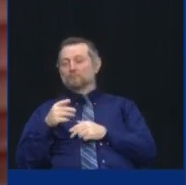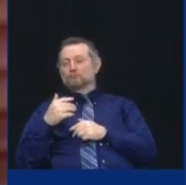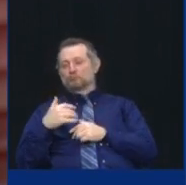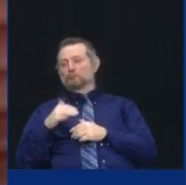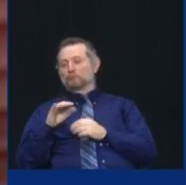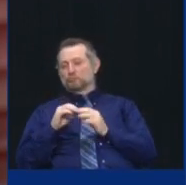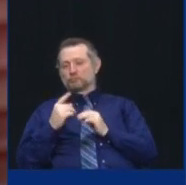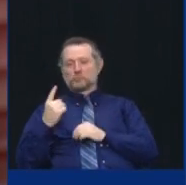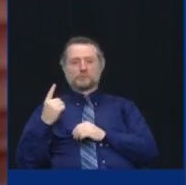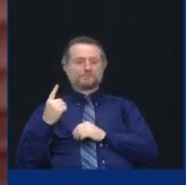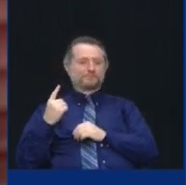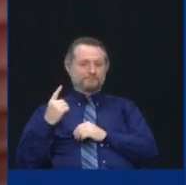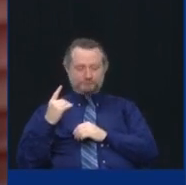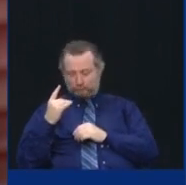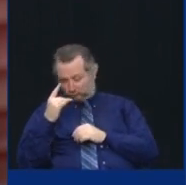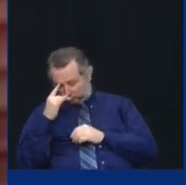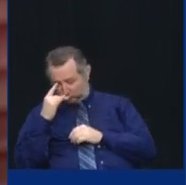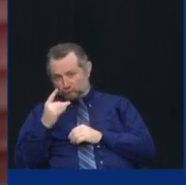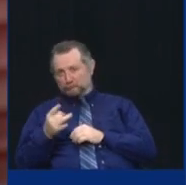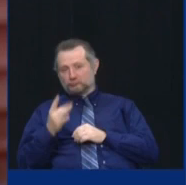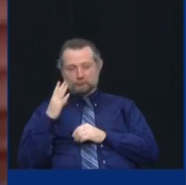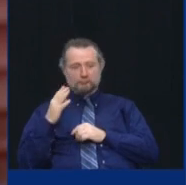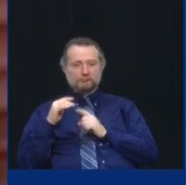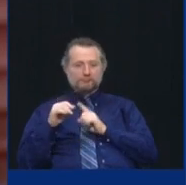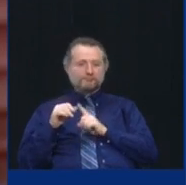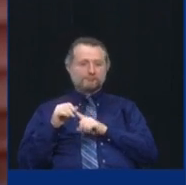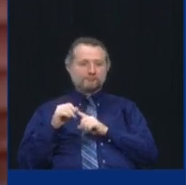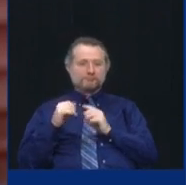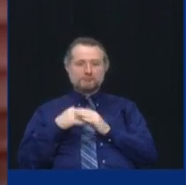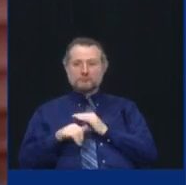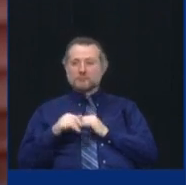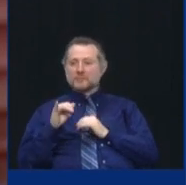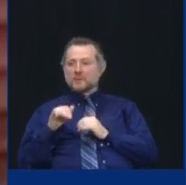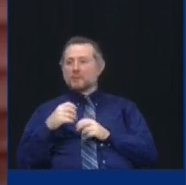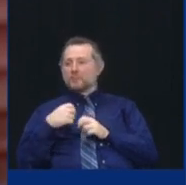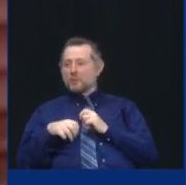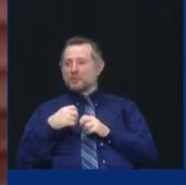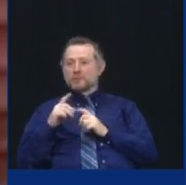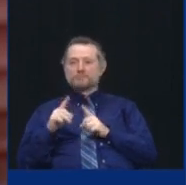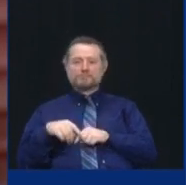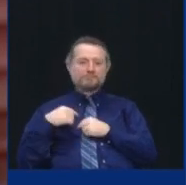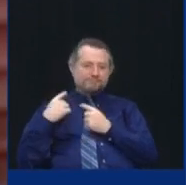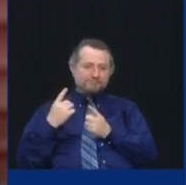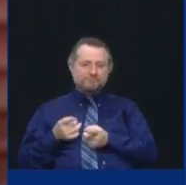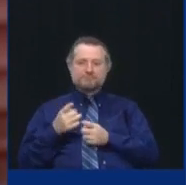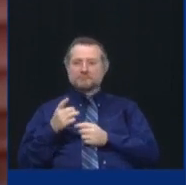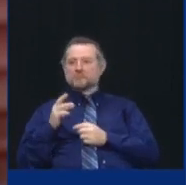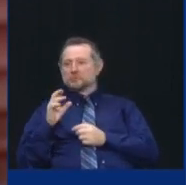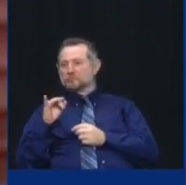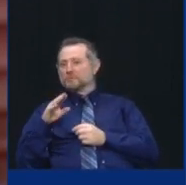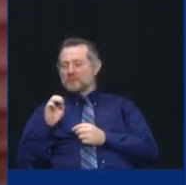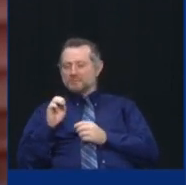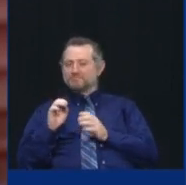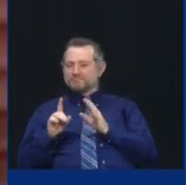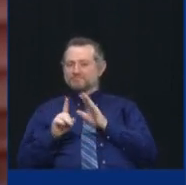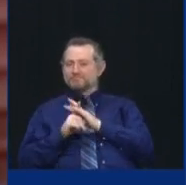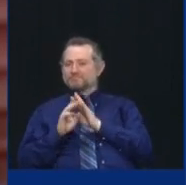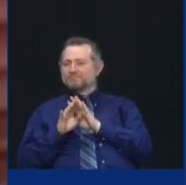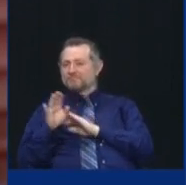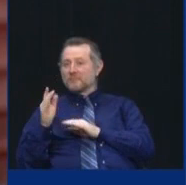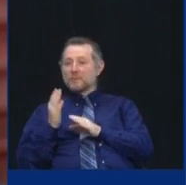problem. It has been for quite some time. It has been pre-COVID.